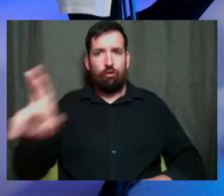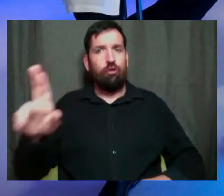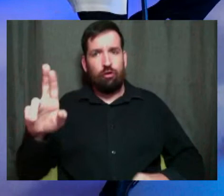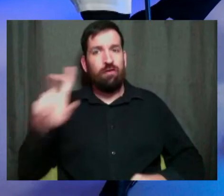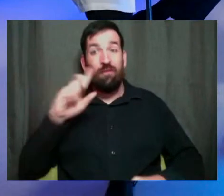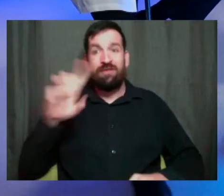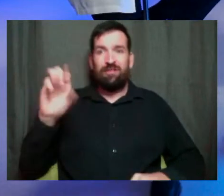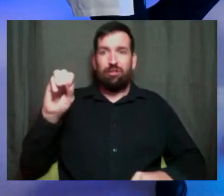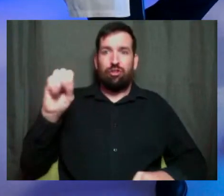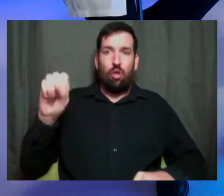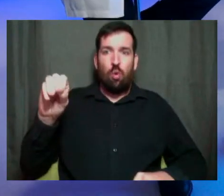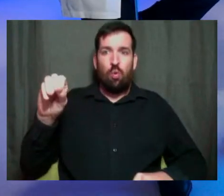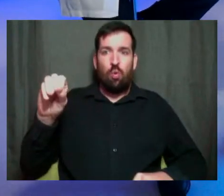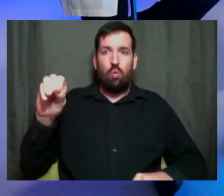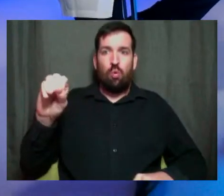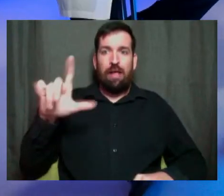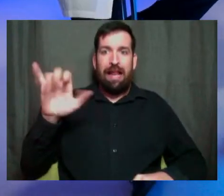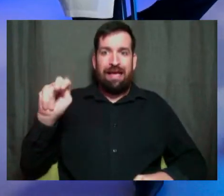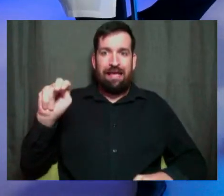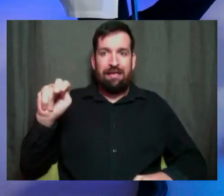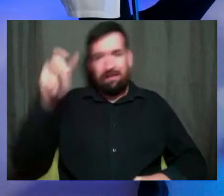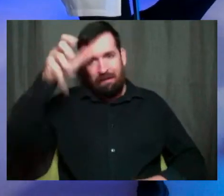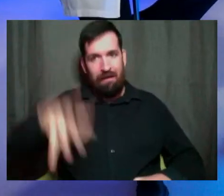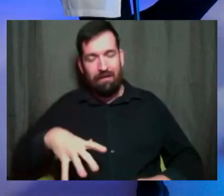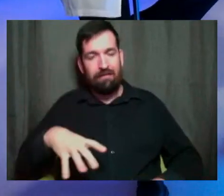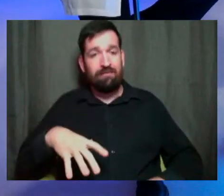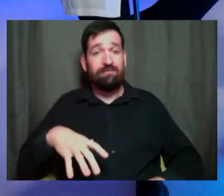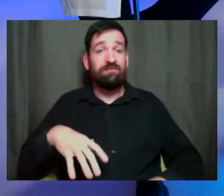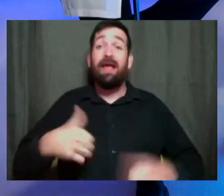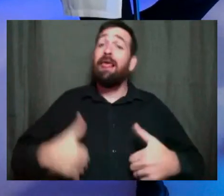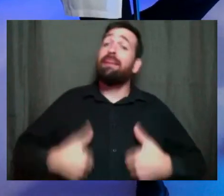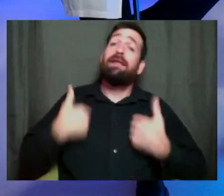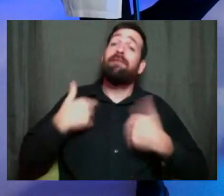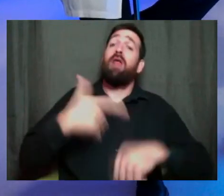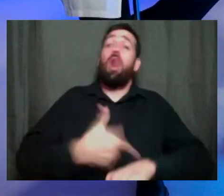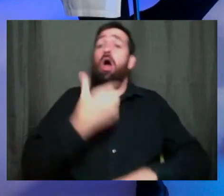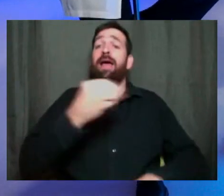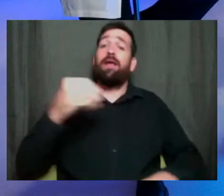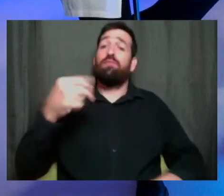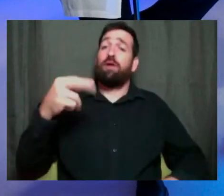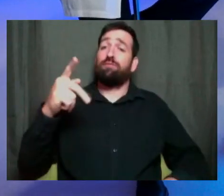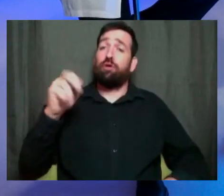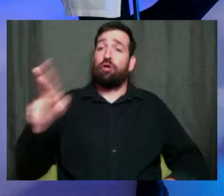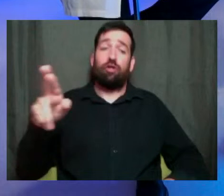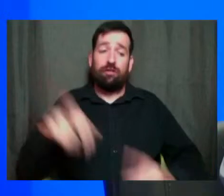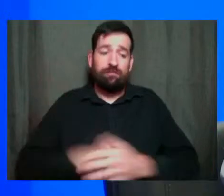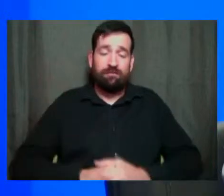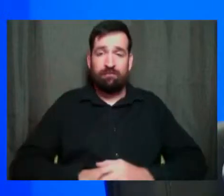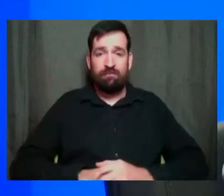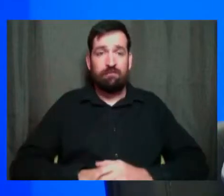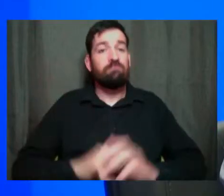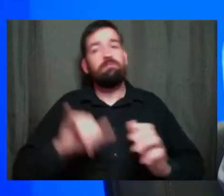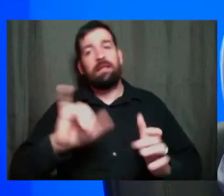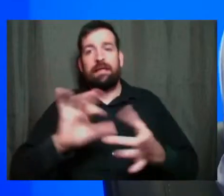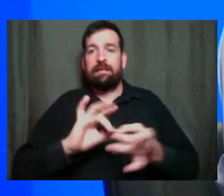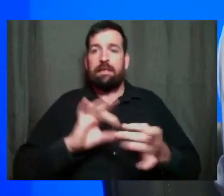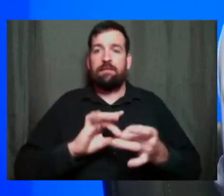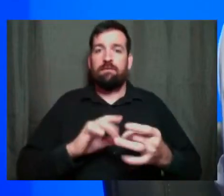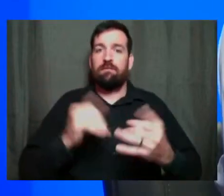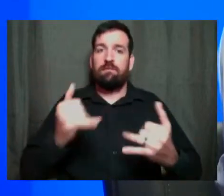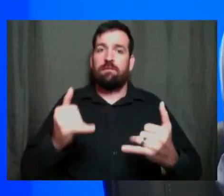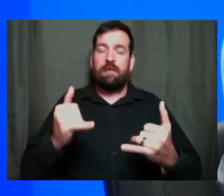that- on, Captain. he Let's was the do guy it. hawking Live the- There you long go, and prosper. see? He's kind of And like emphasizing the prosper. Oh, yeah. But like I said, now it's an all-out.